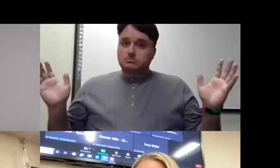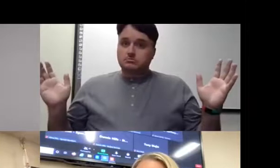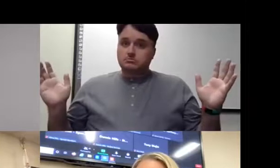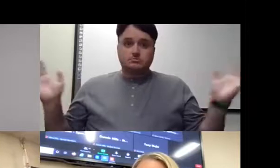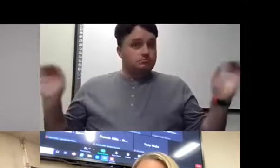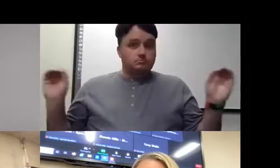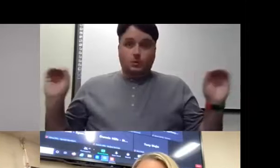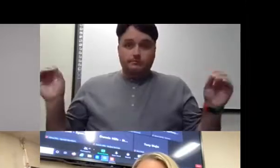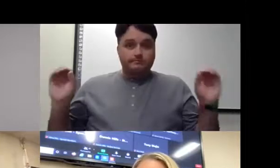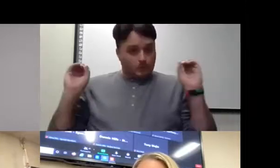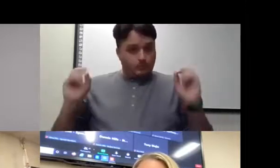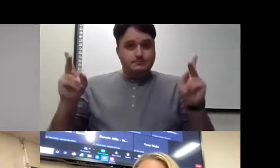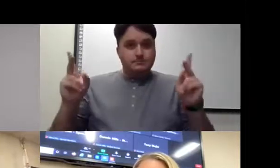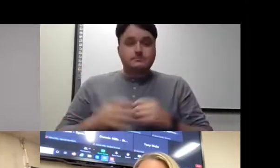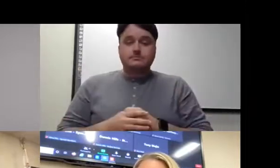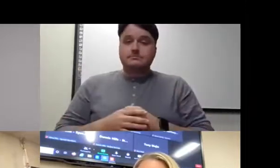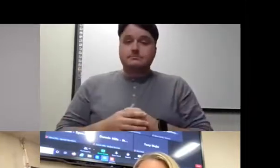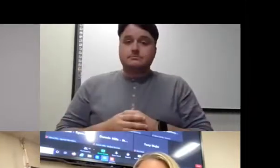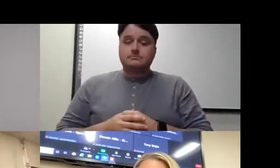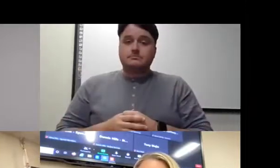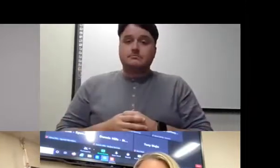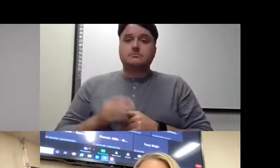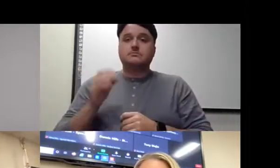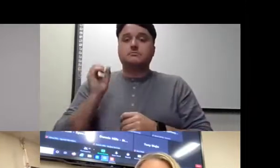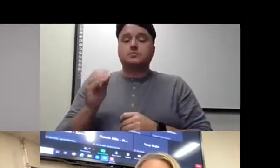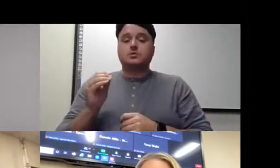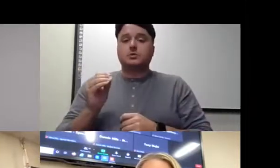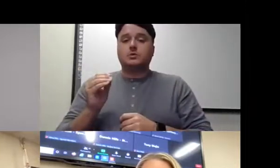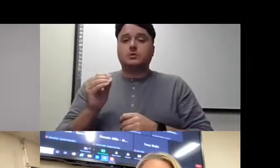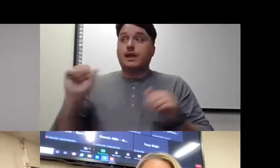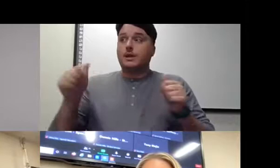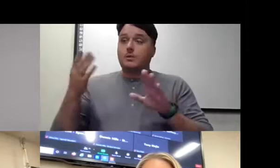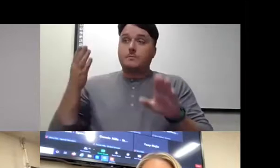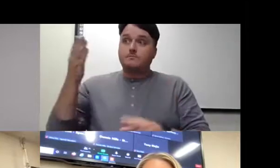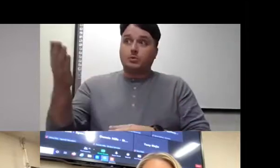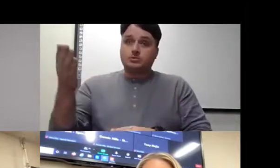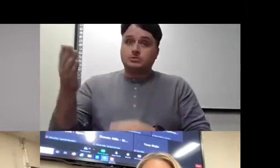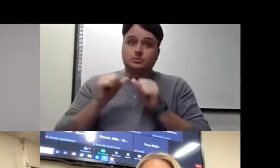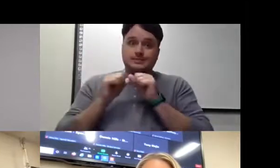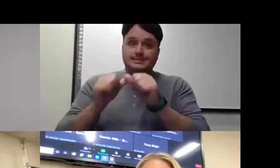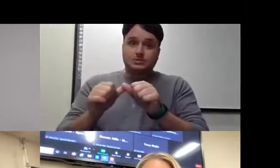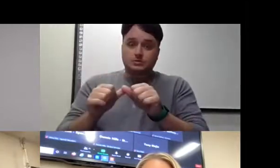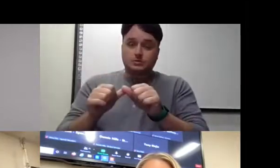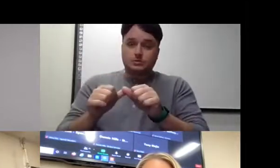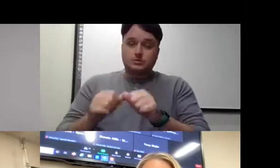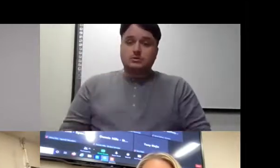No? Okay. No. All right. So would anyone like to make a motion to continue this item?